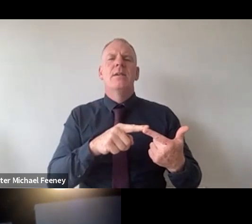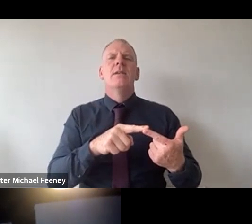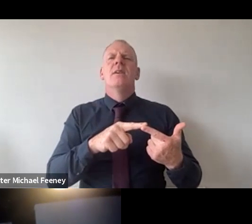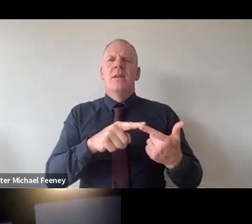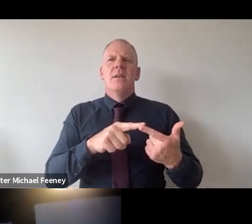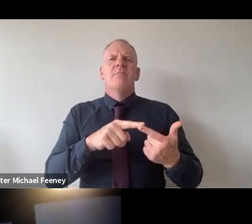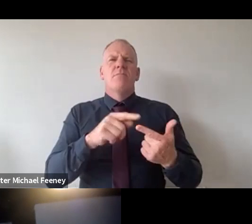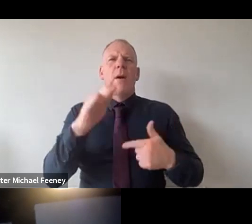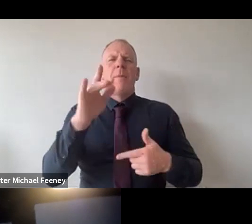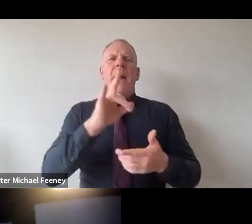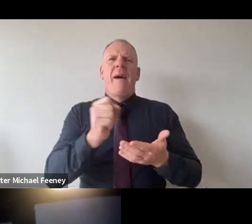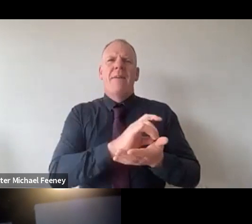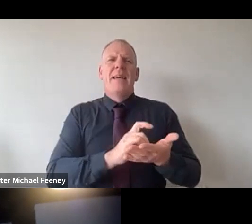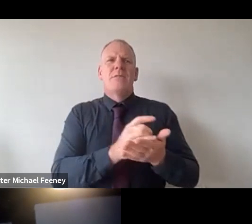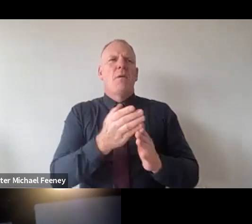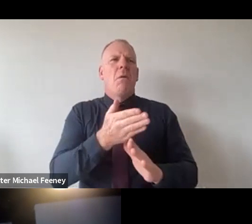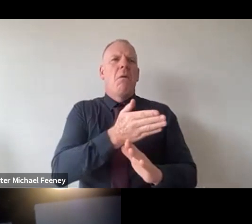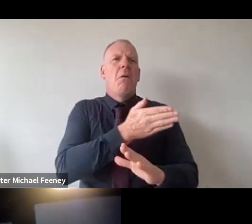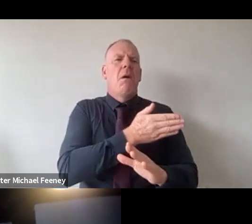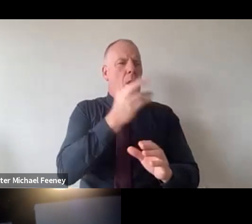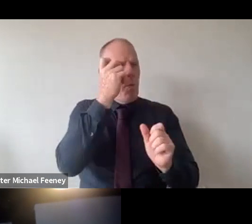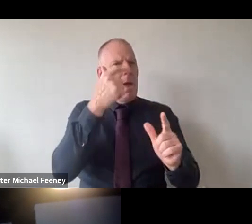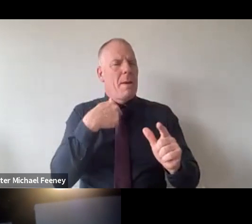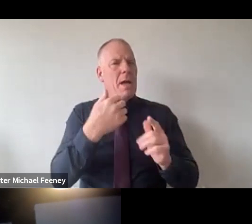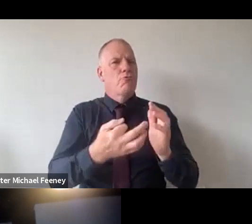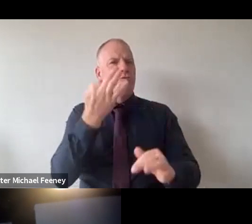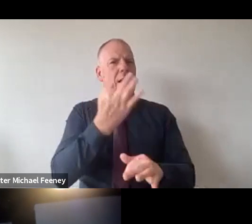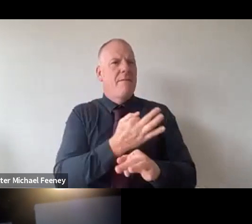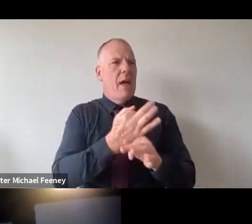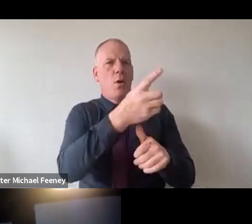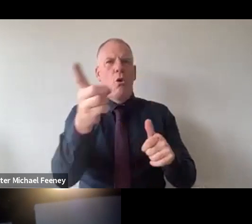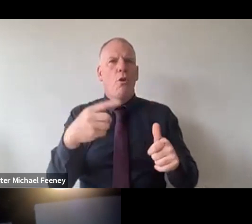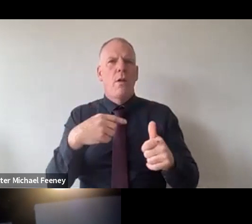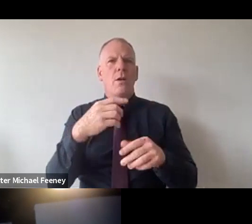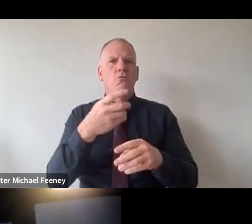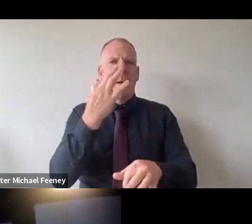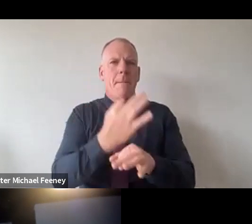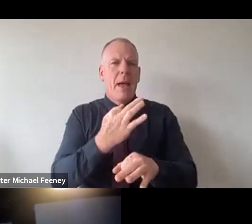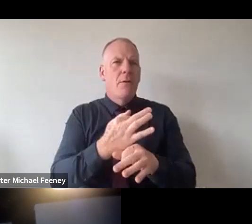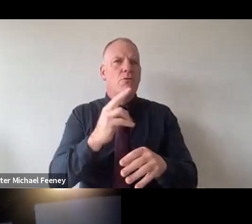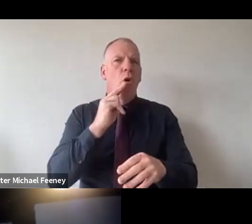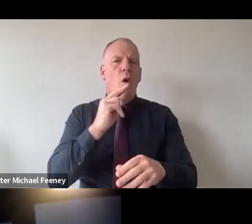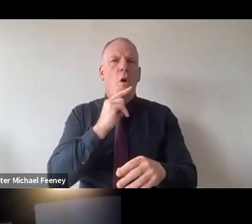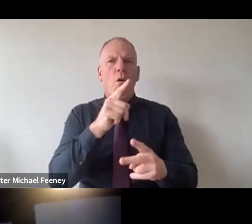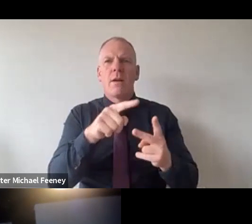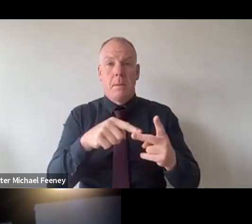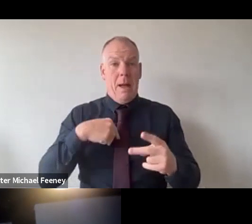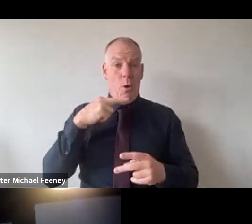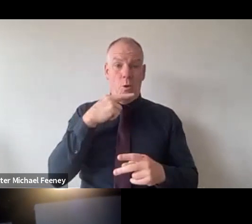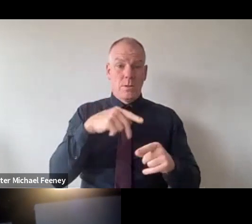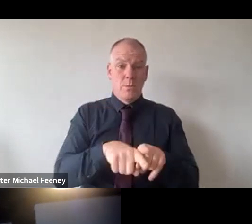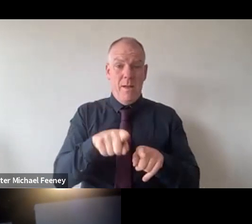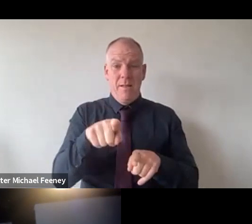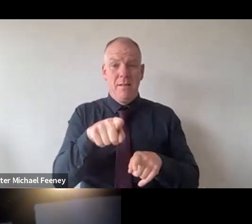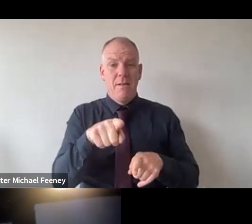thing, and I was quite aware of it, that my grandfather, other people's grandparents as well, their uncles, my uncles as well, was